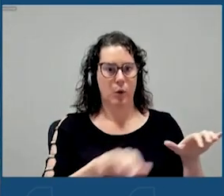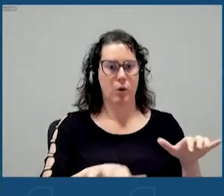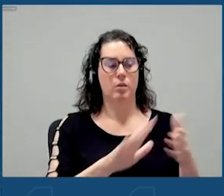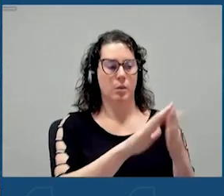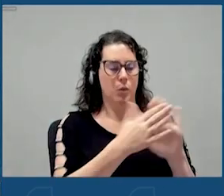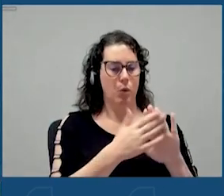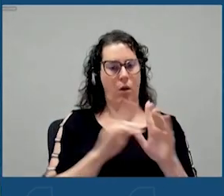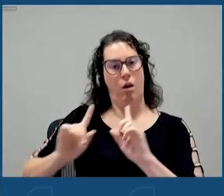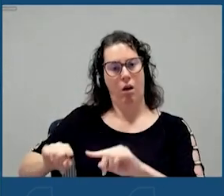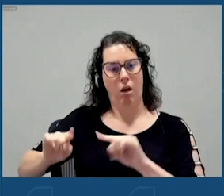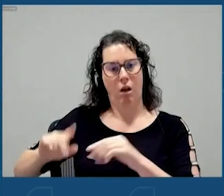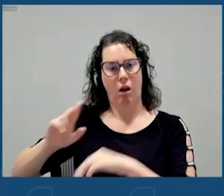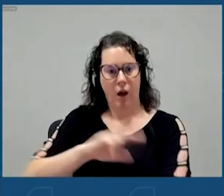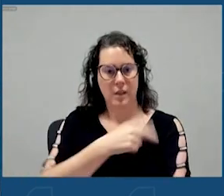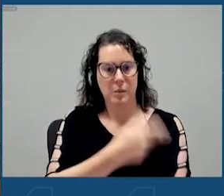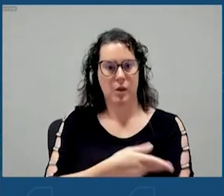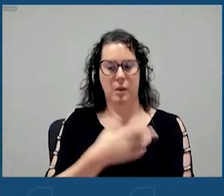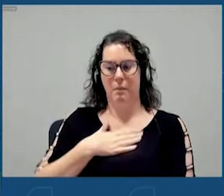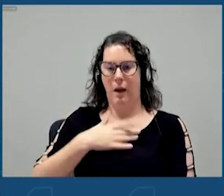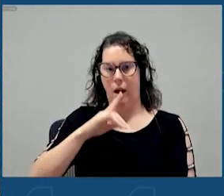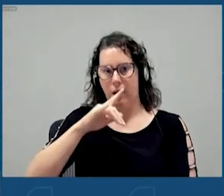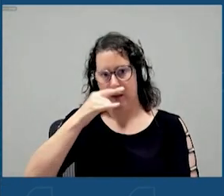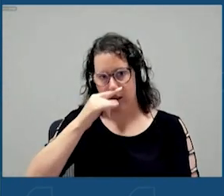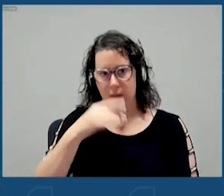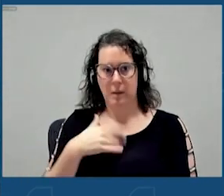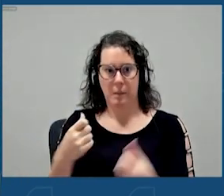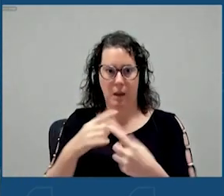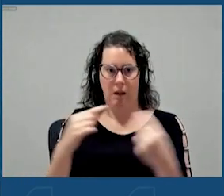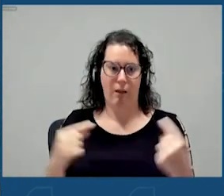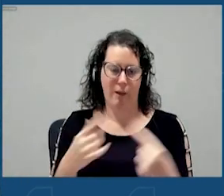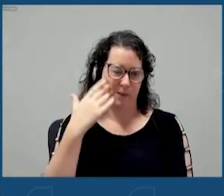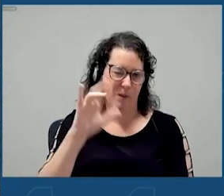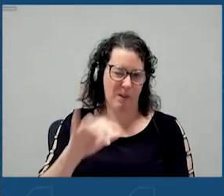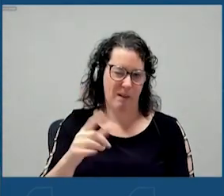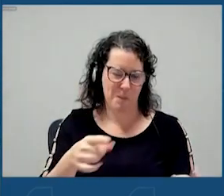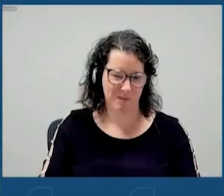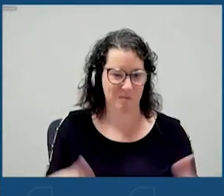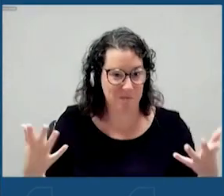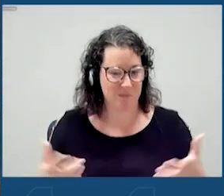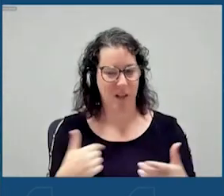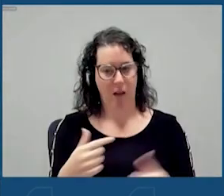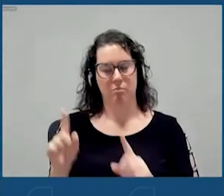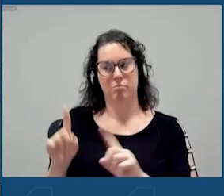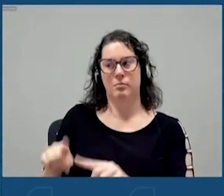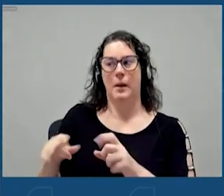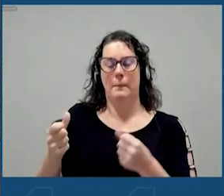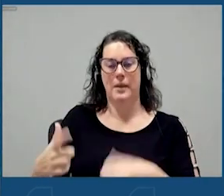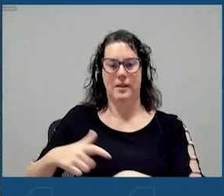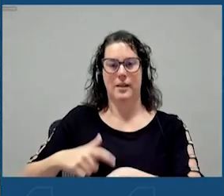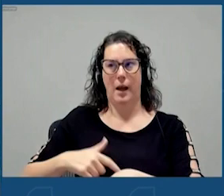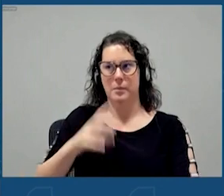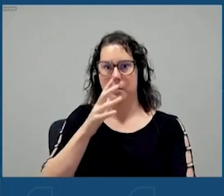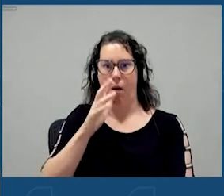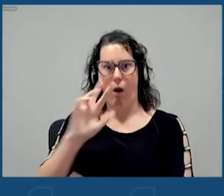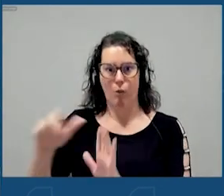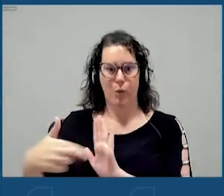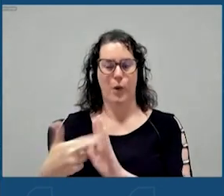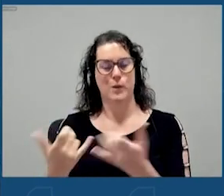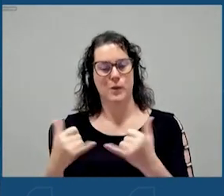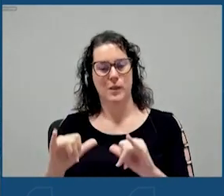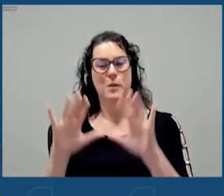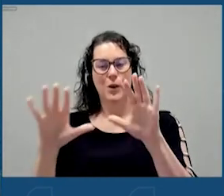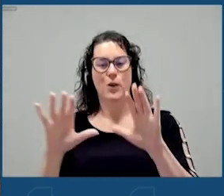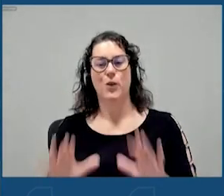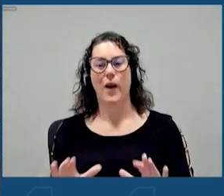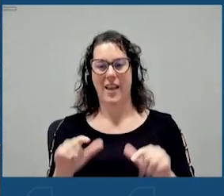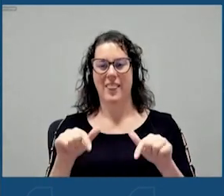with kids who had all kinds of injuries that kids get. And so I've been here many times as a mom as well. So it's great to be back in this